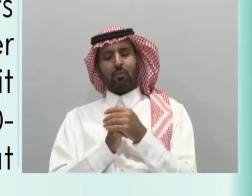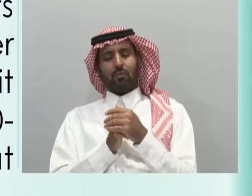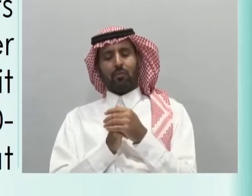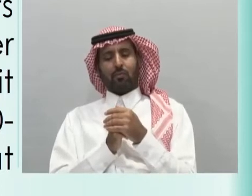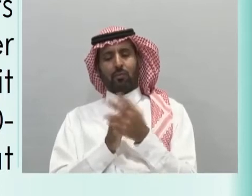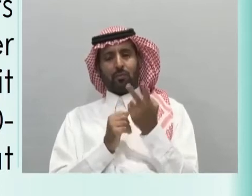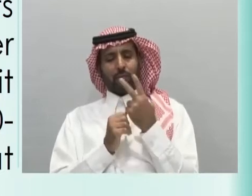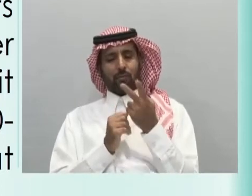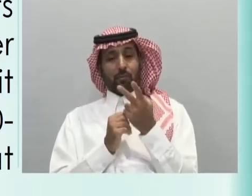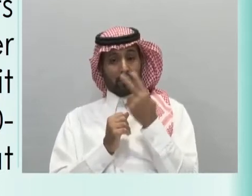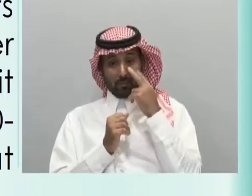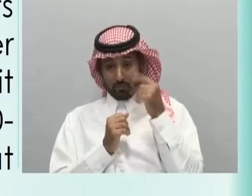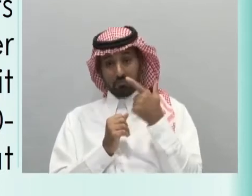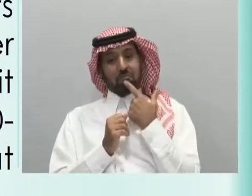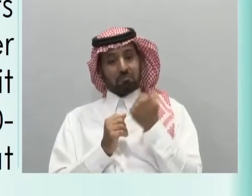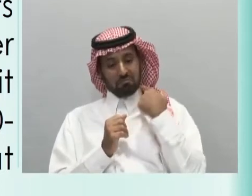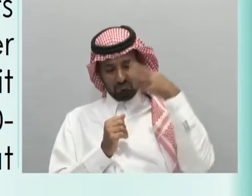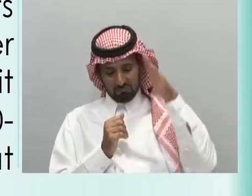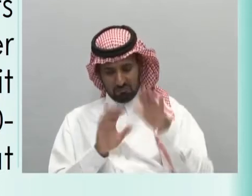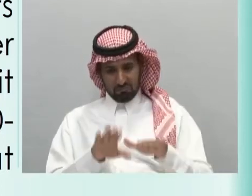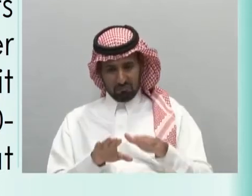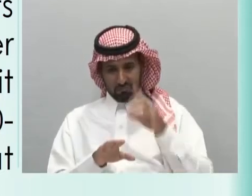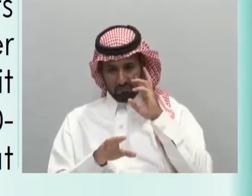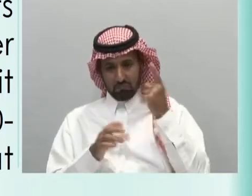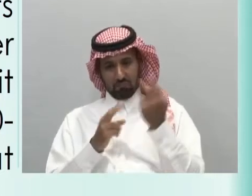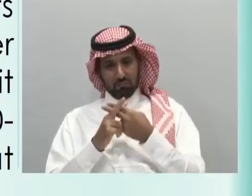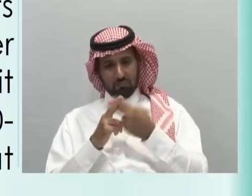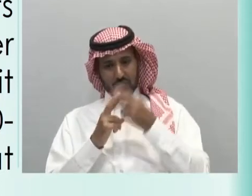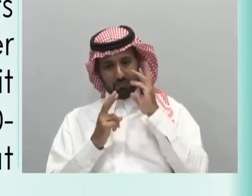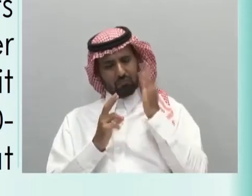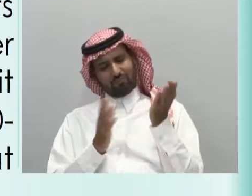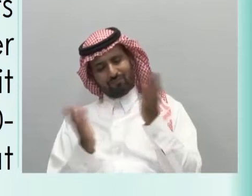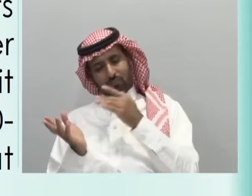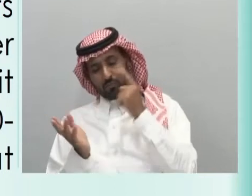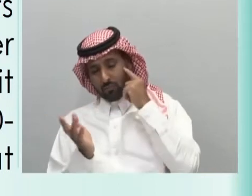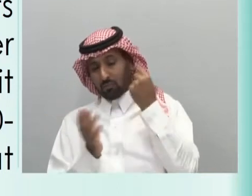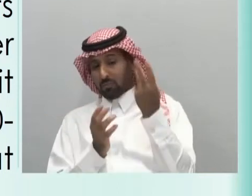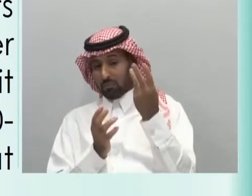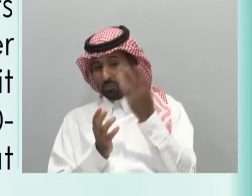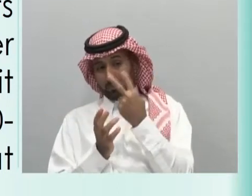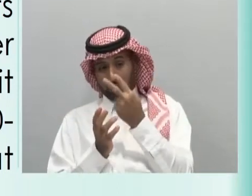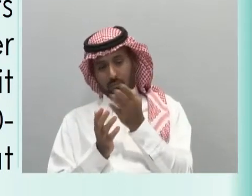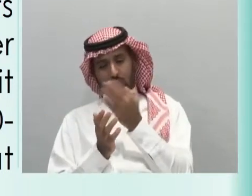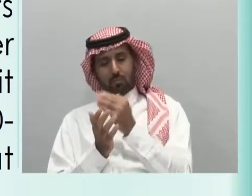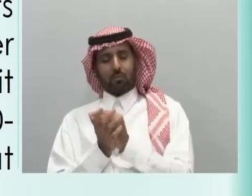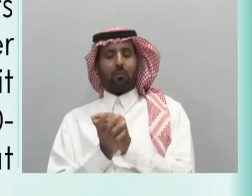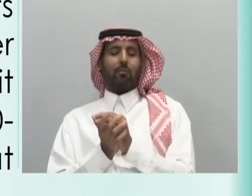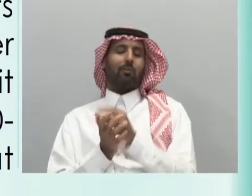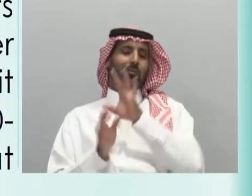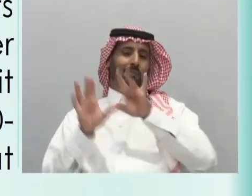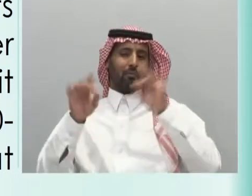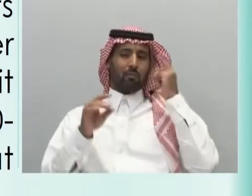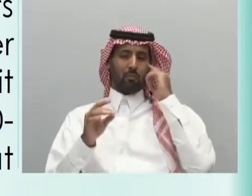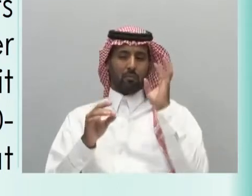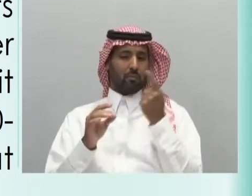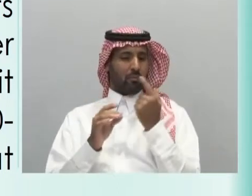Okay. So, do you prefer to stay in this hotel, or you will wait for the other three hotels, or the other three options of staying